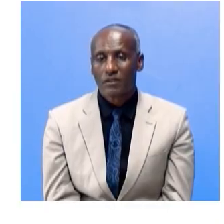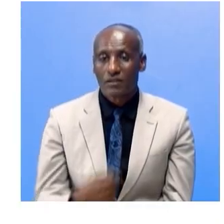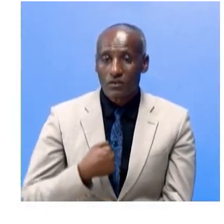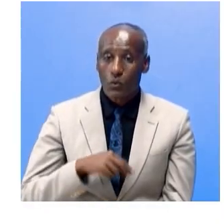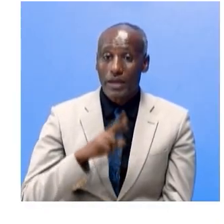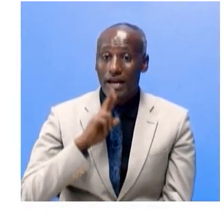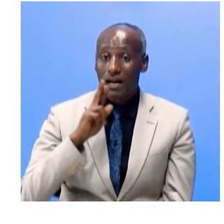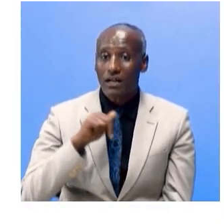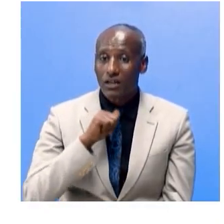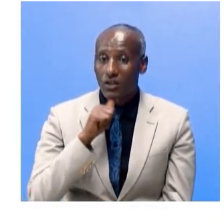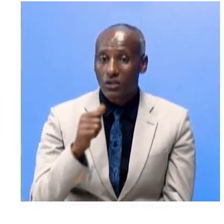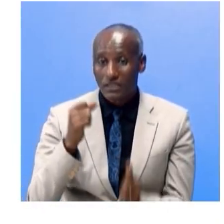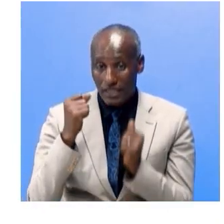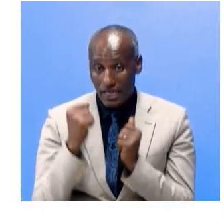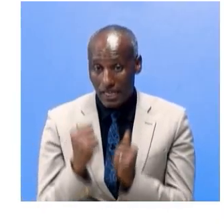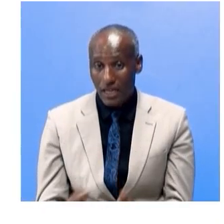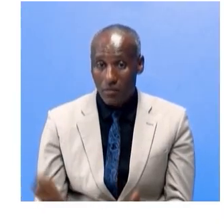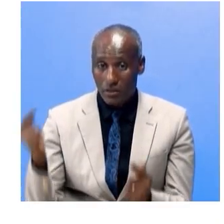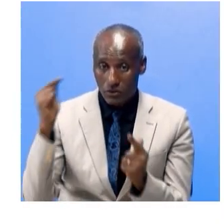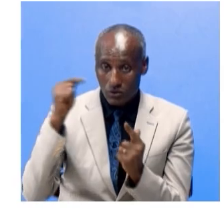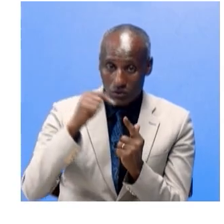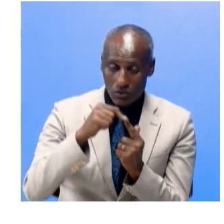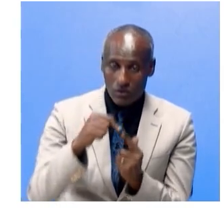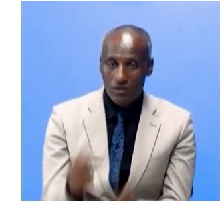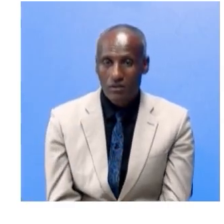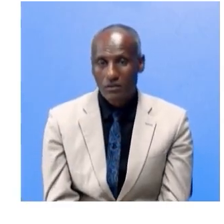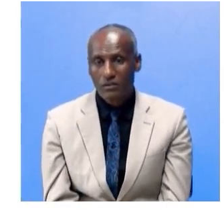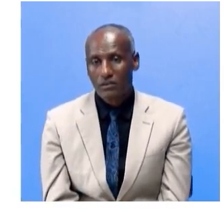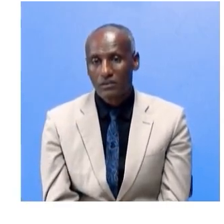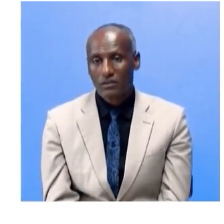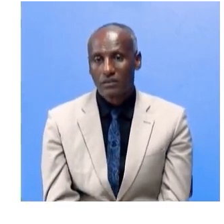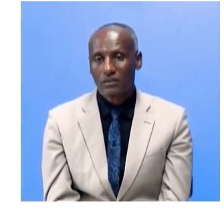able to. We aren't able to